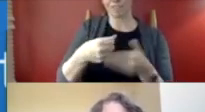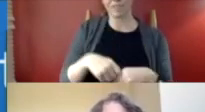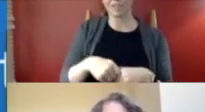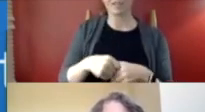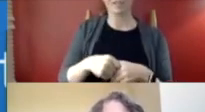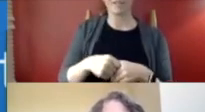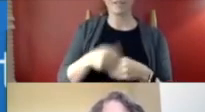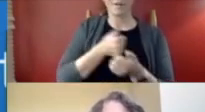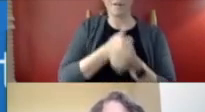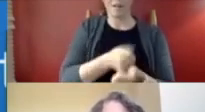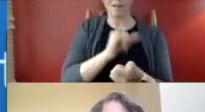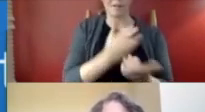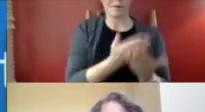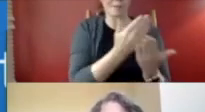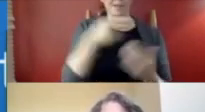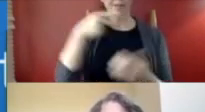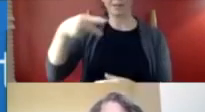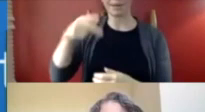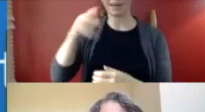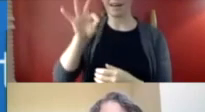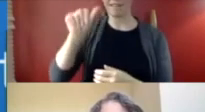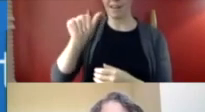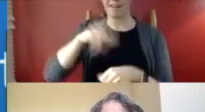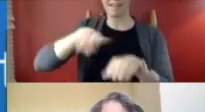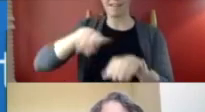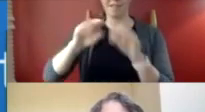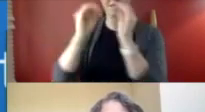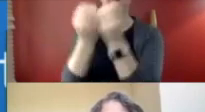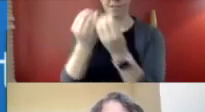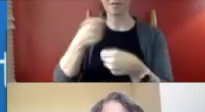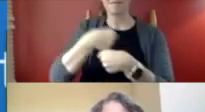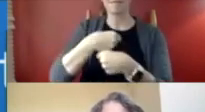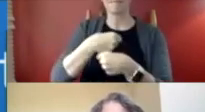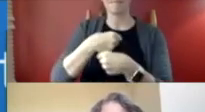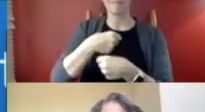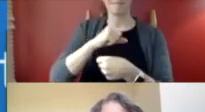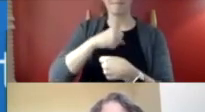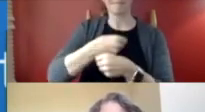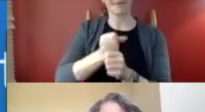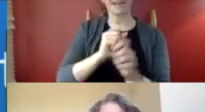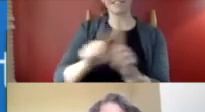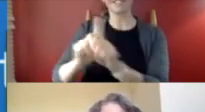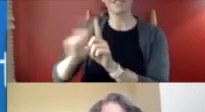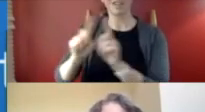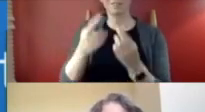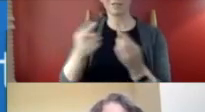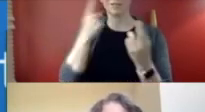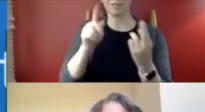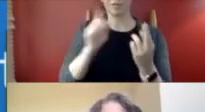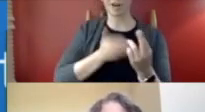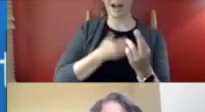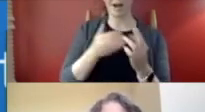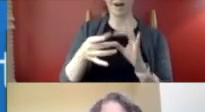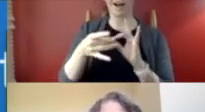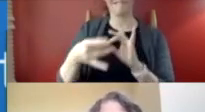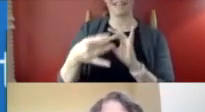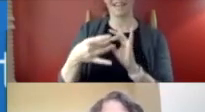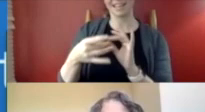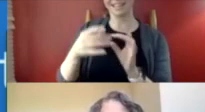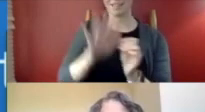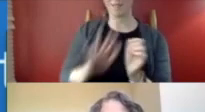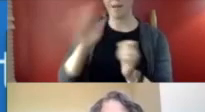recommendation, PPFA, the national organization, created a number of resources for affiliates around the country. The tools are designed to